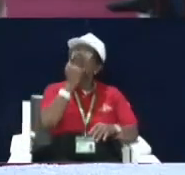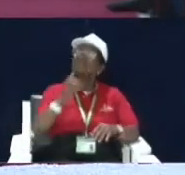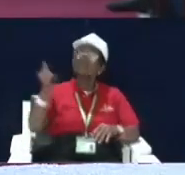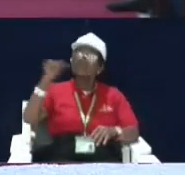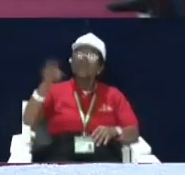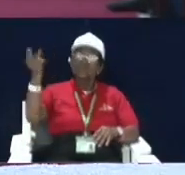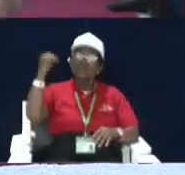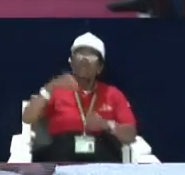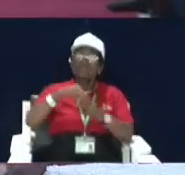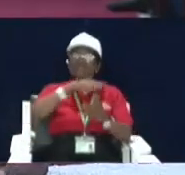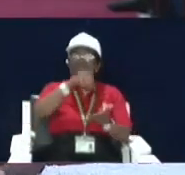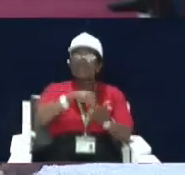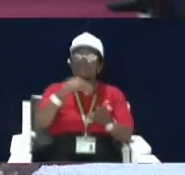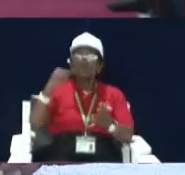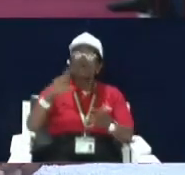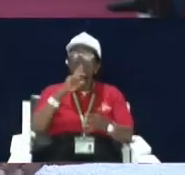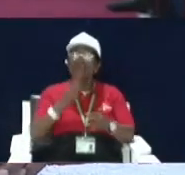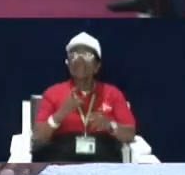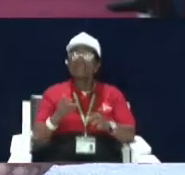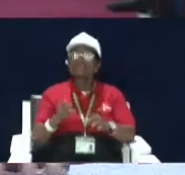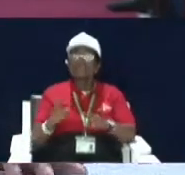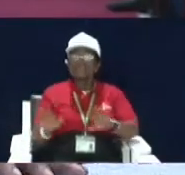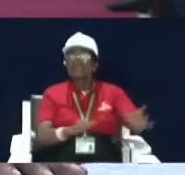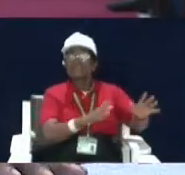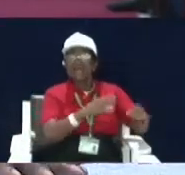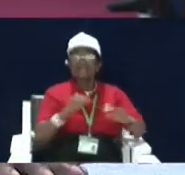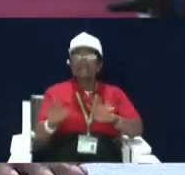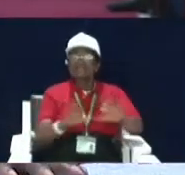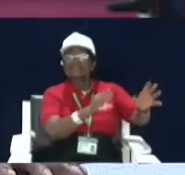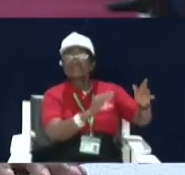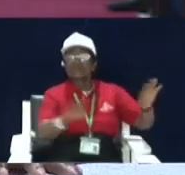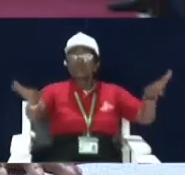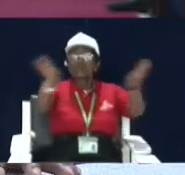Sea, and the sea closed again.